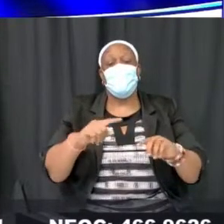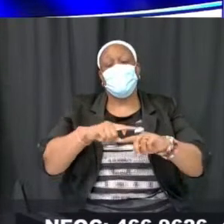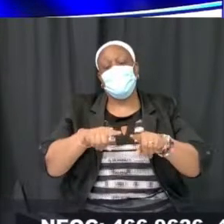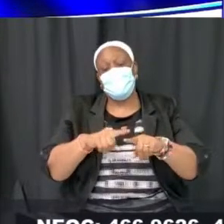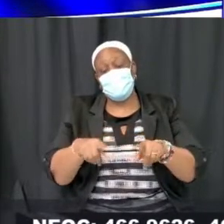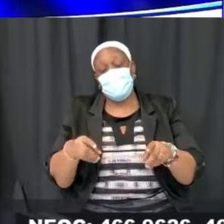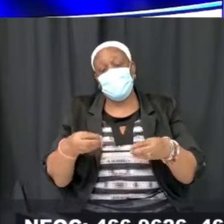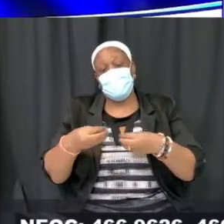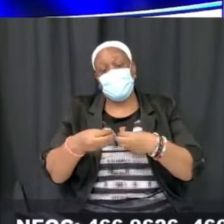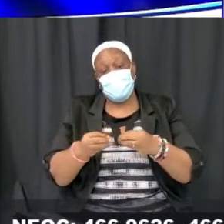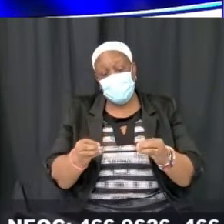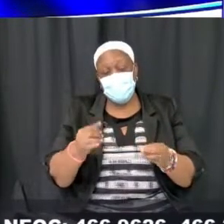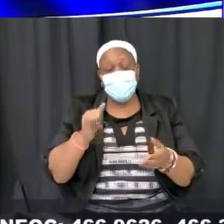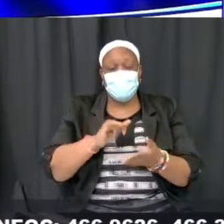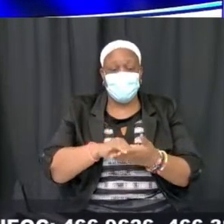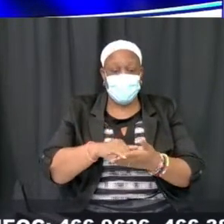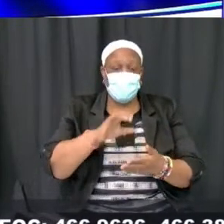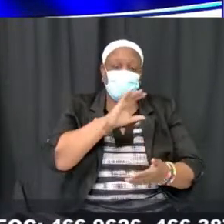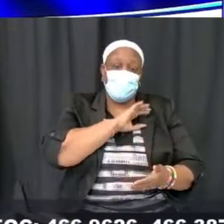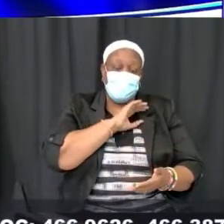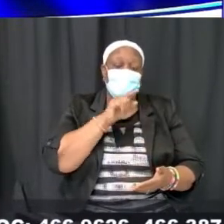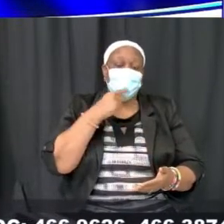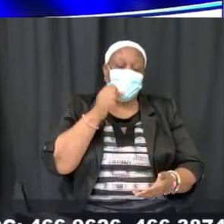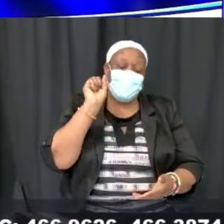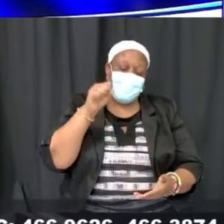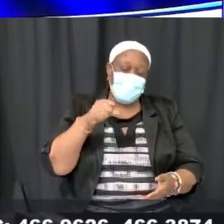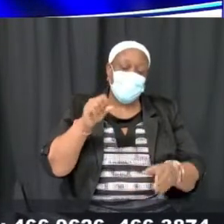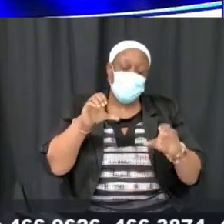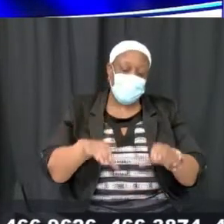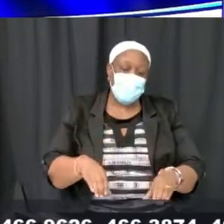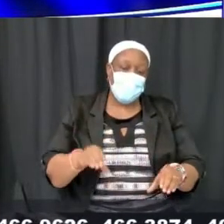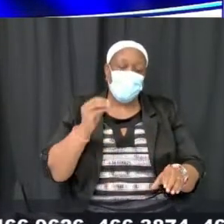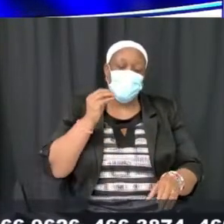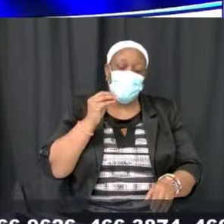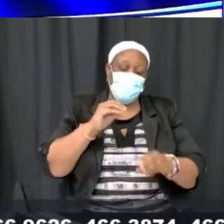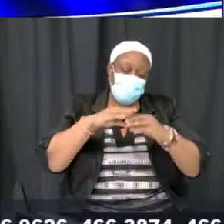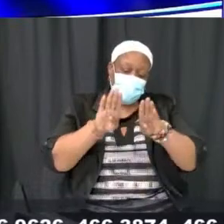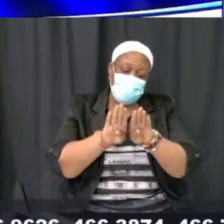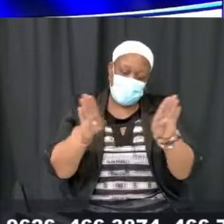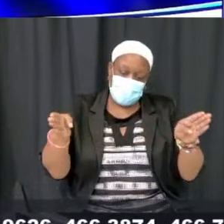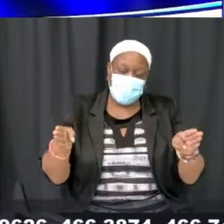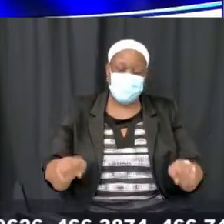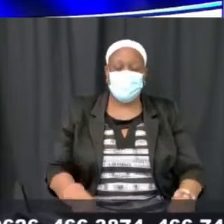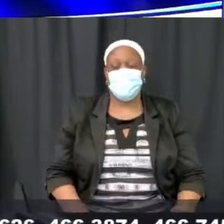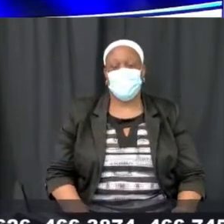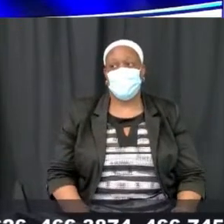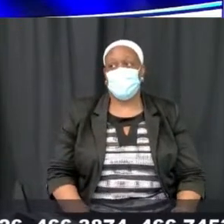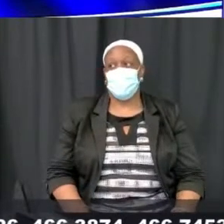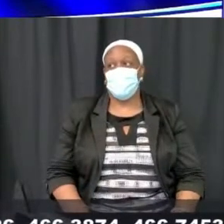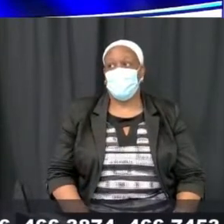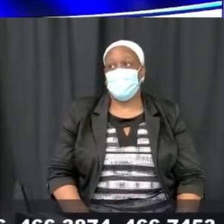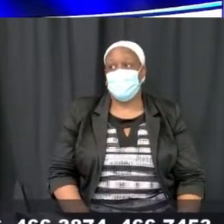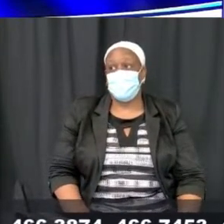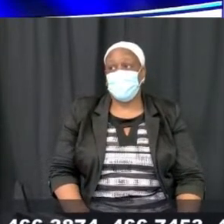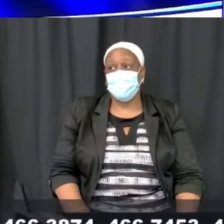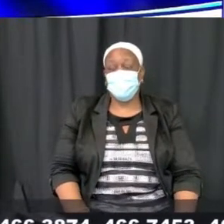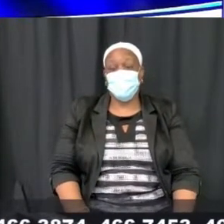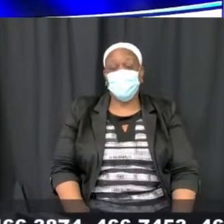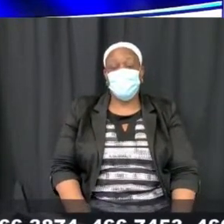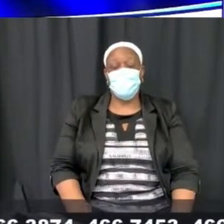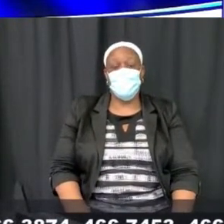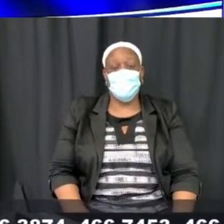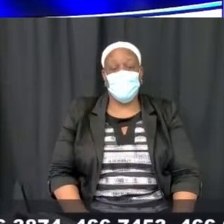the Commissioner of Police. The Commissioner of Police has granted approval for the money transfer